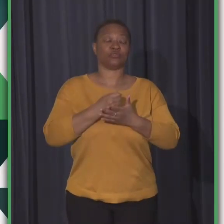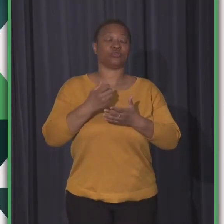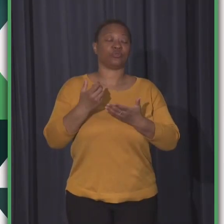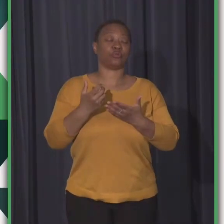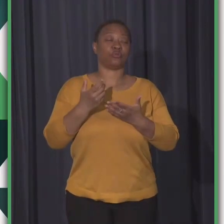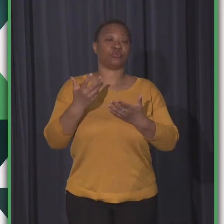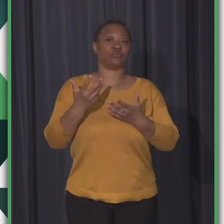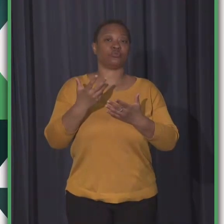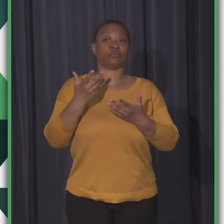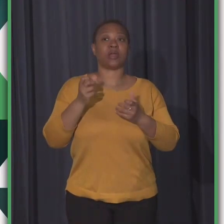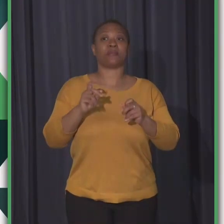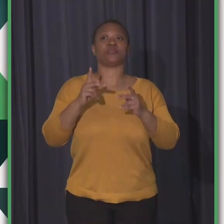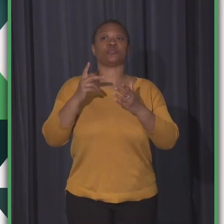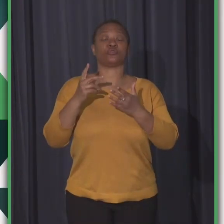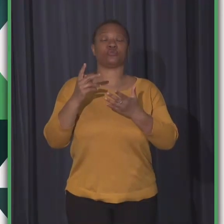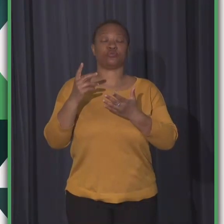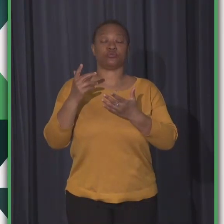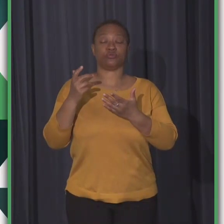bike.